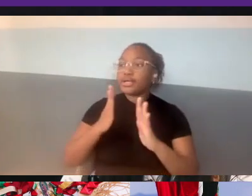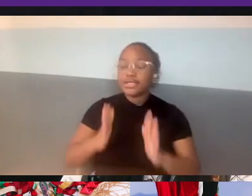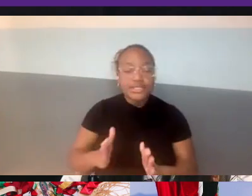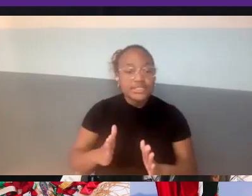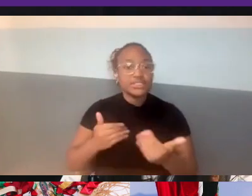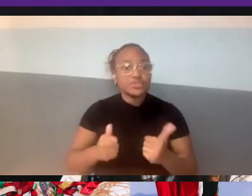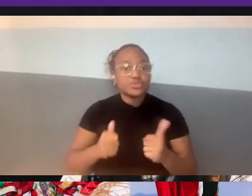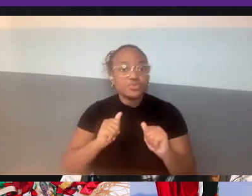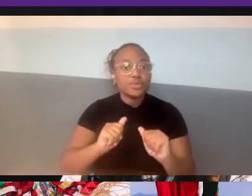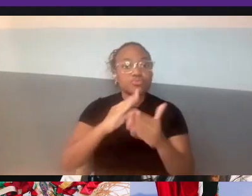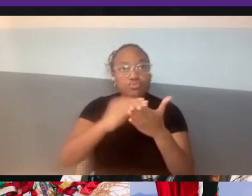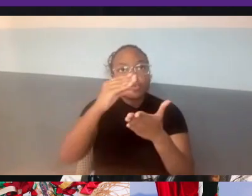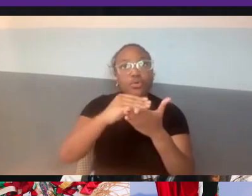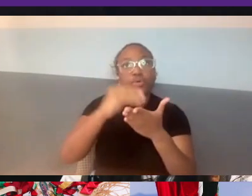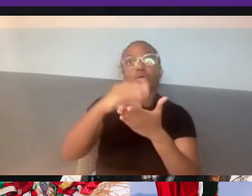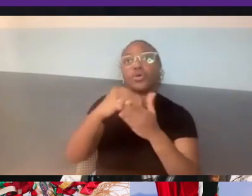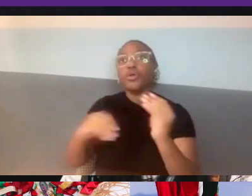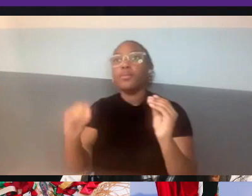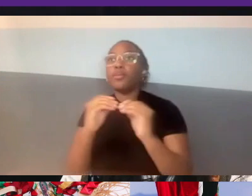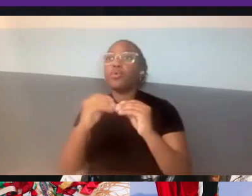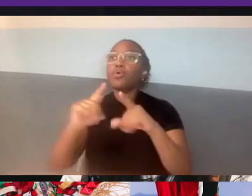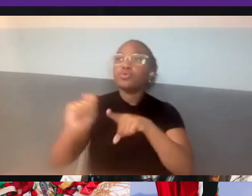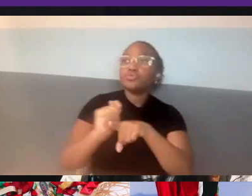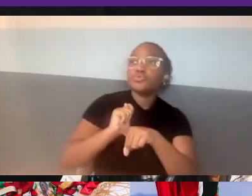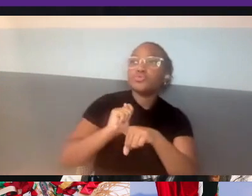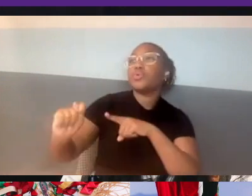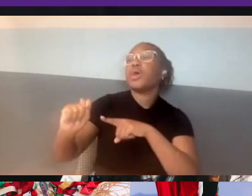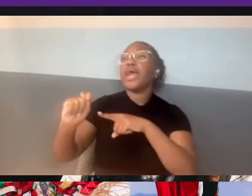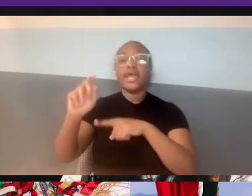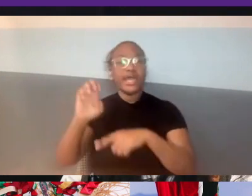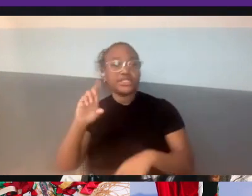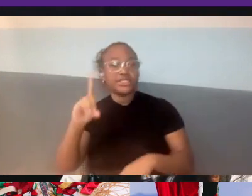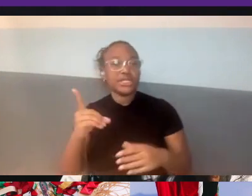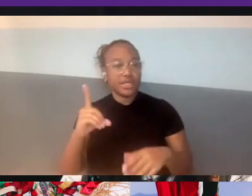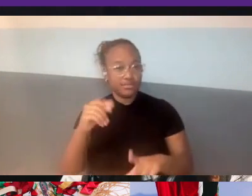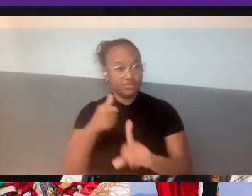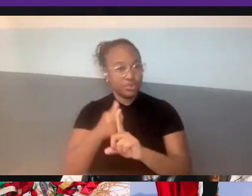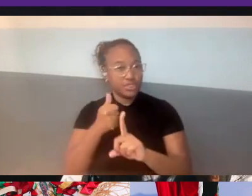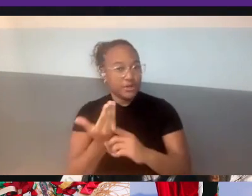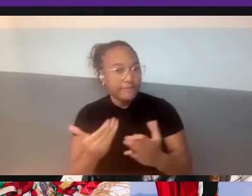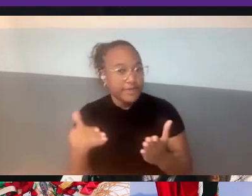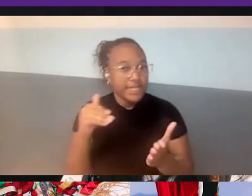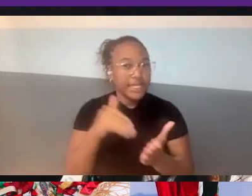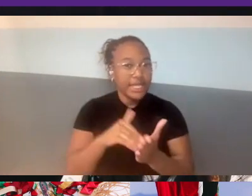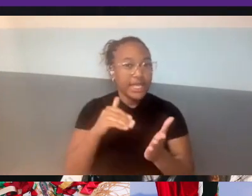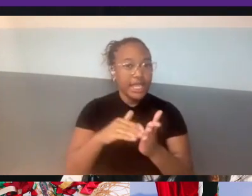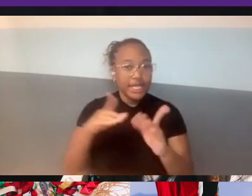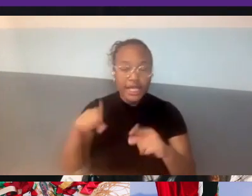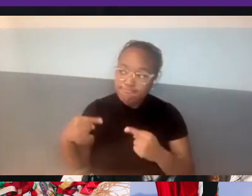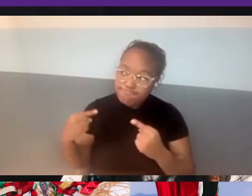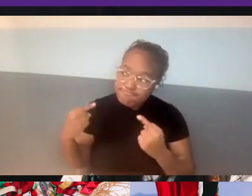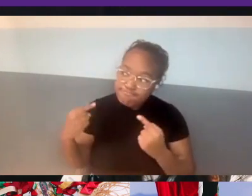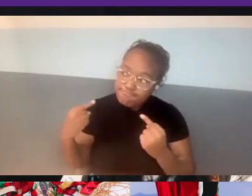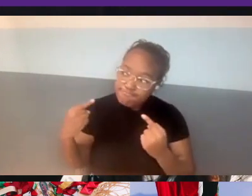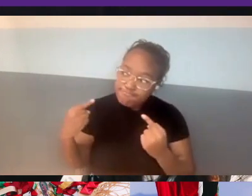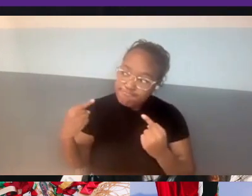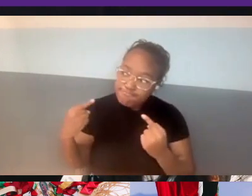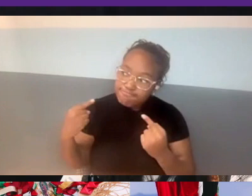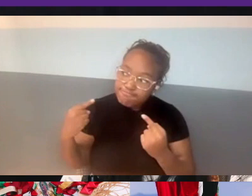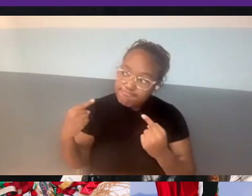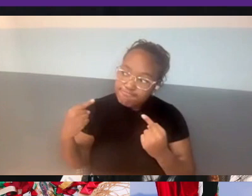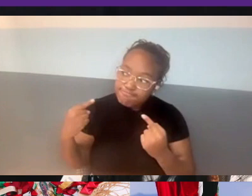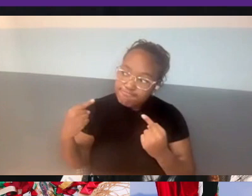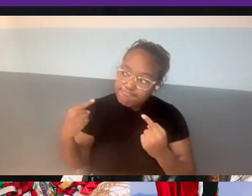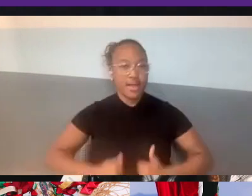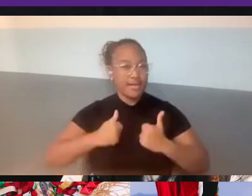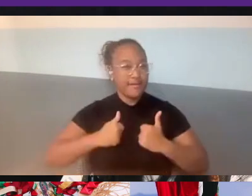and re-educate yourself and do that throughout your life to show up, particularly for the solidarity work. So also being